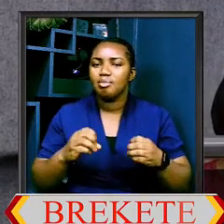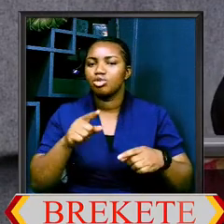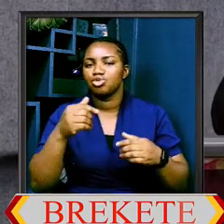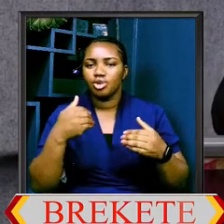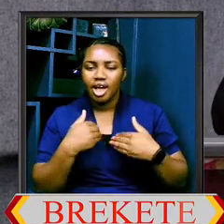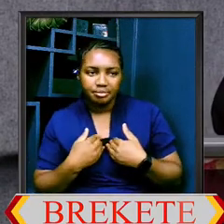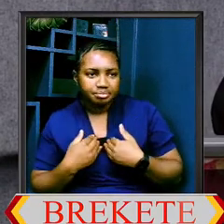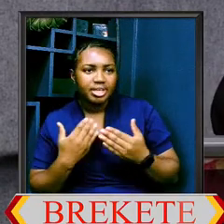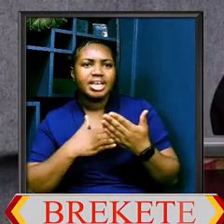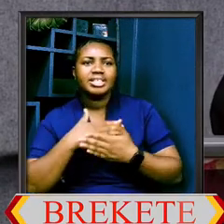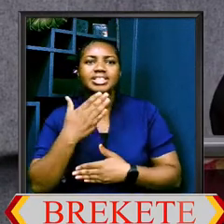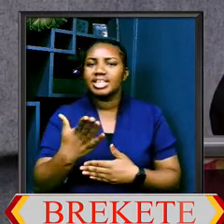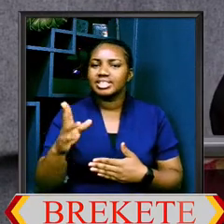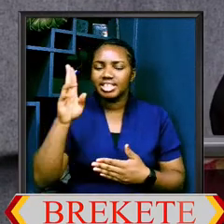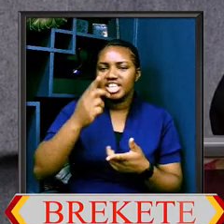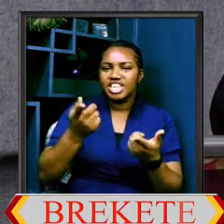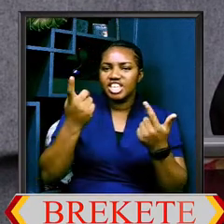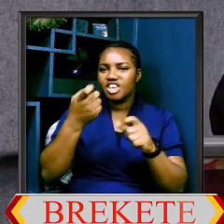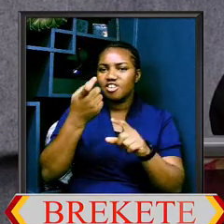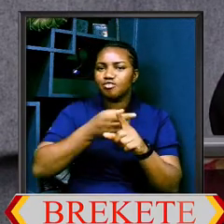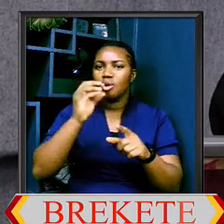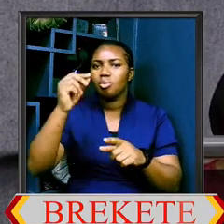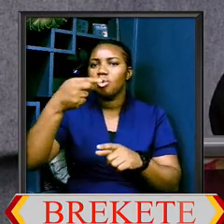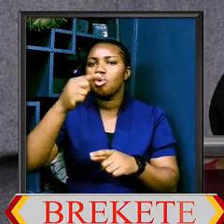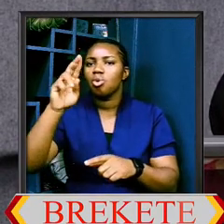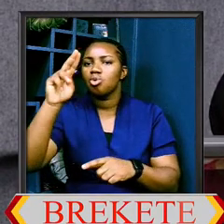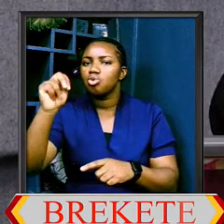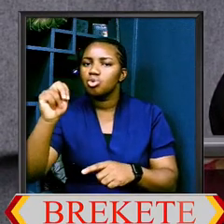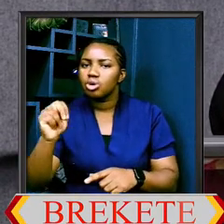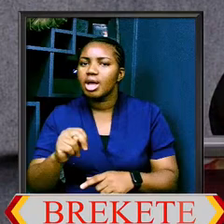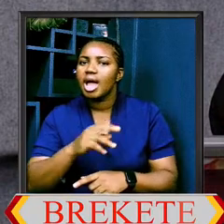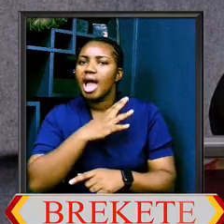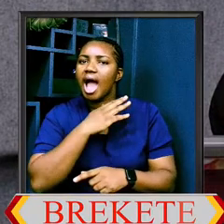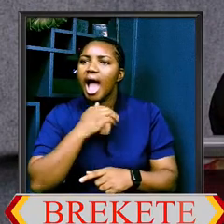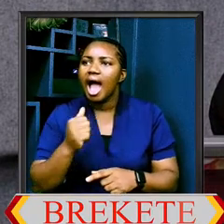and organized impeachment for the late president, sir.